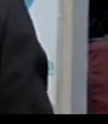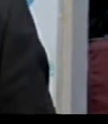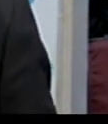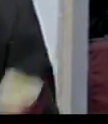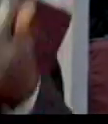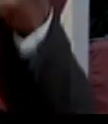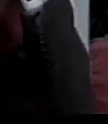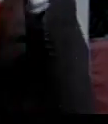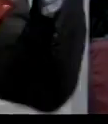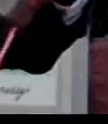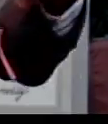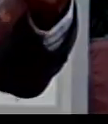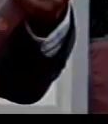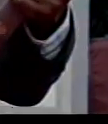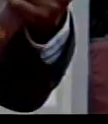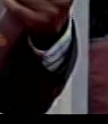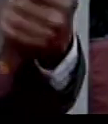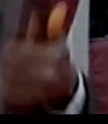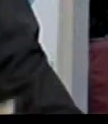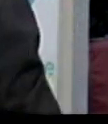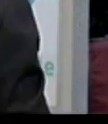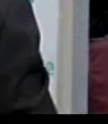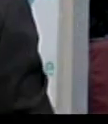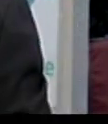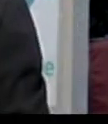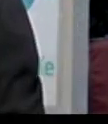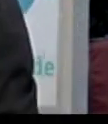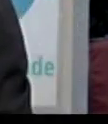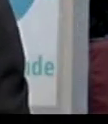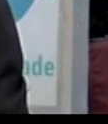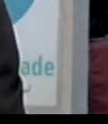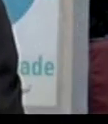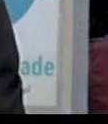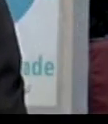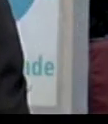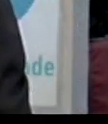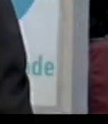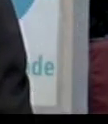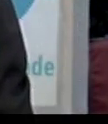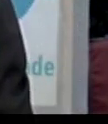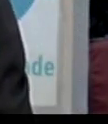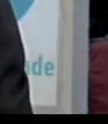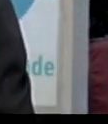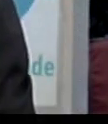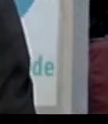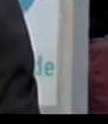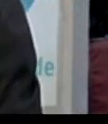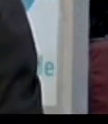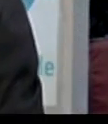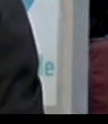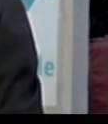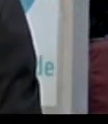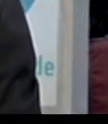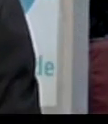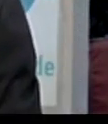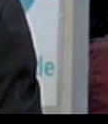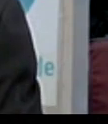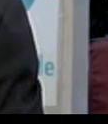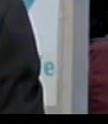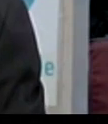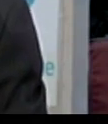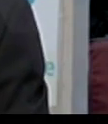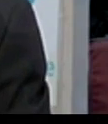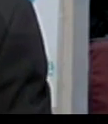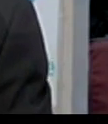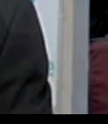baby. I went to my pastor, Pastor John Edo. He will be watching me live in Ugogi, Edo State now. They will be shouting to the